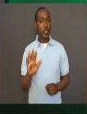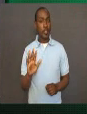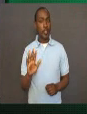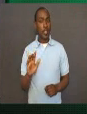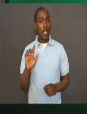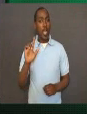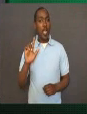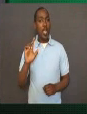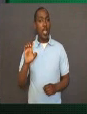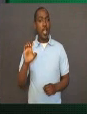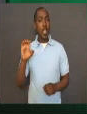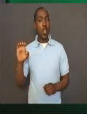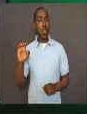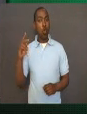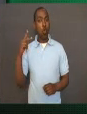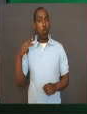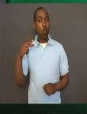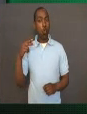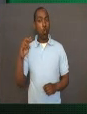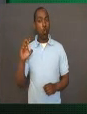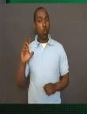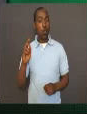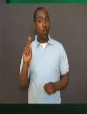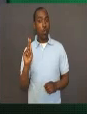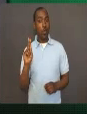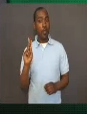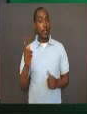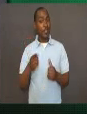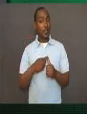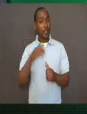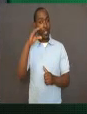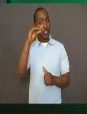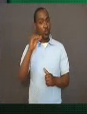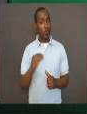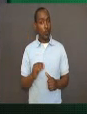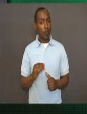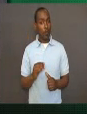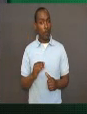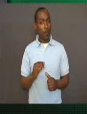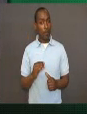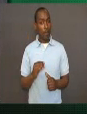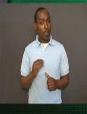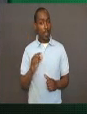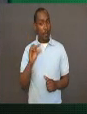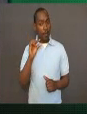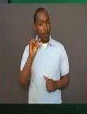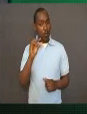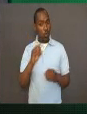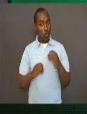Anton van Leeuwenhoek was the first person to observe the existence